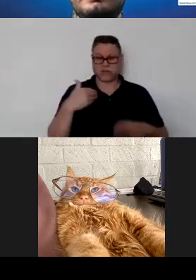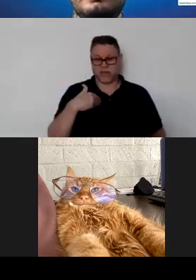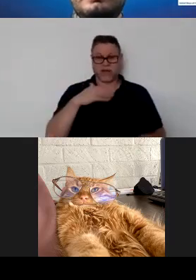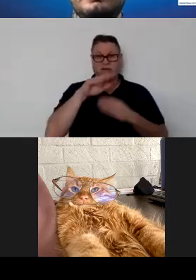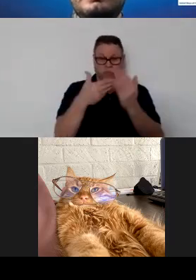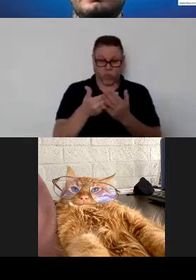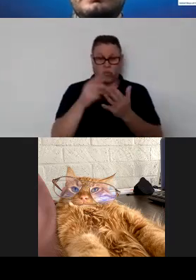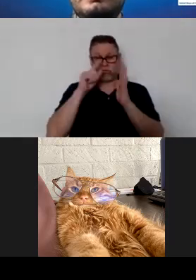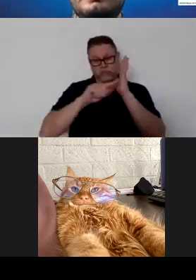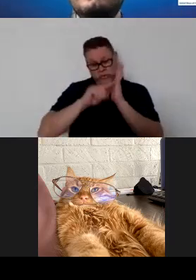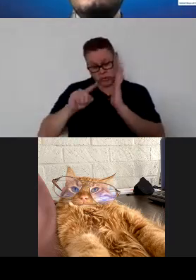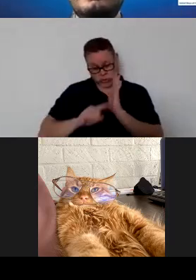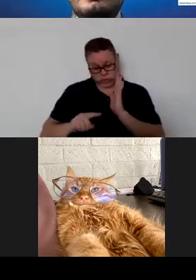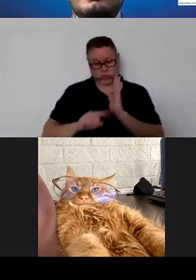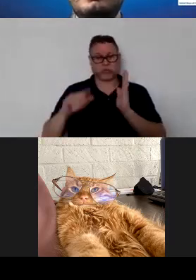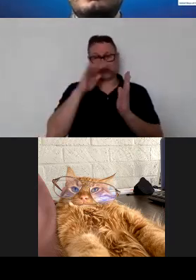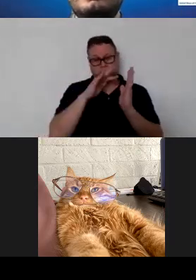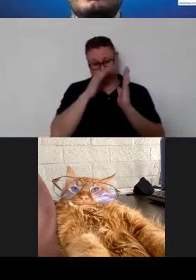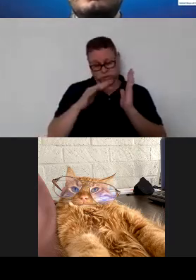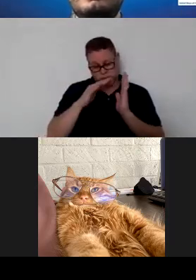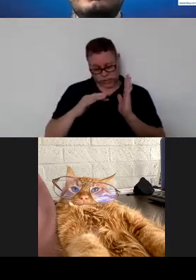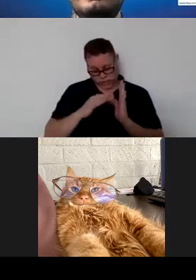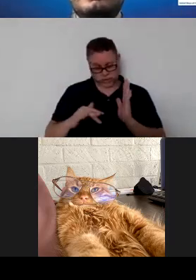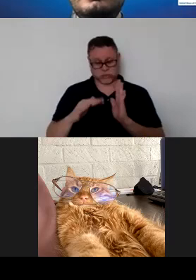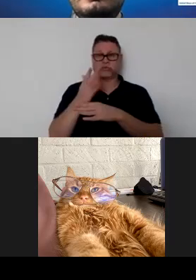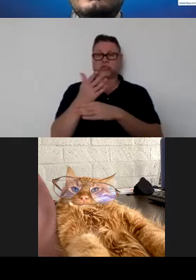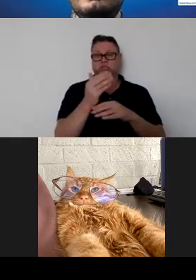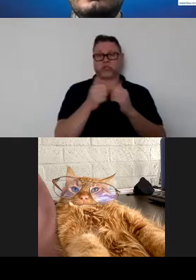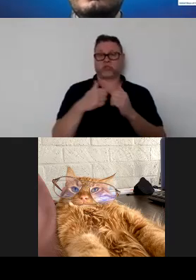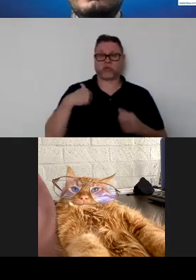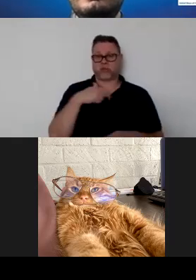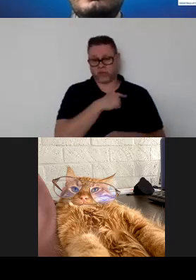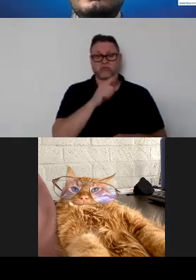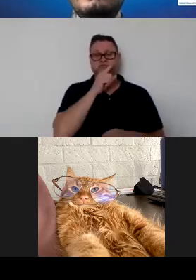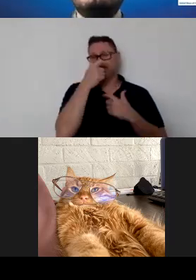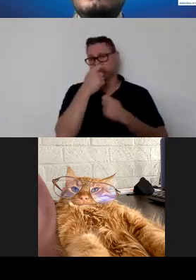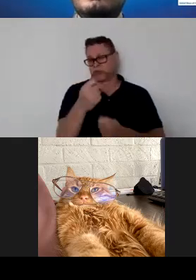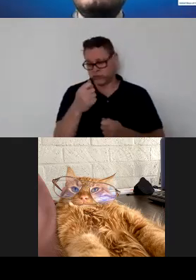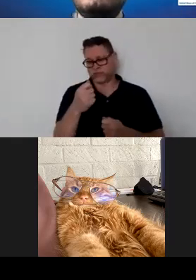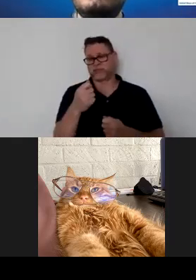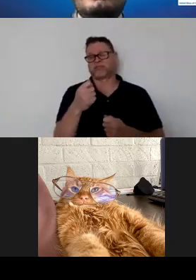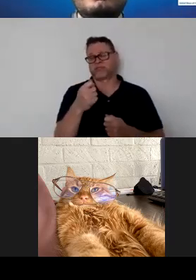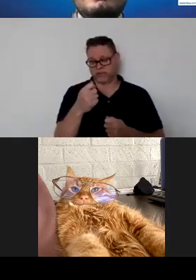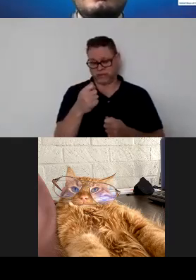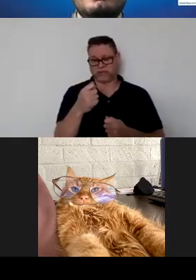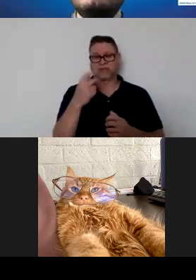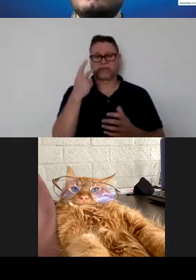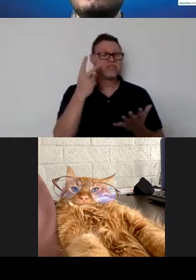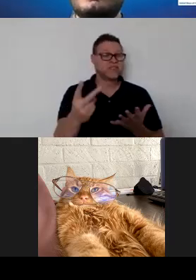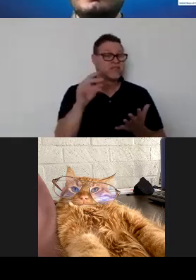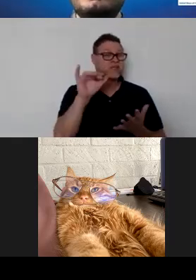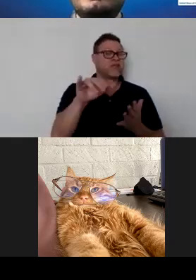the research and studies that you could share with us. So I'd be really interested in seeing any